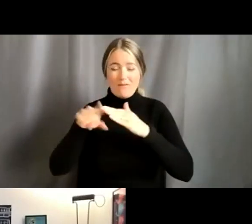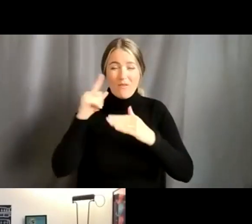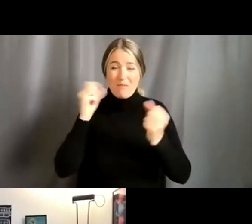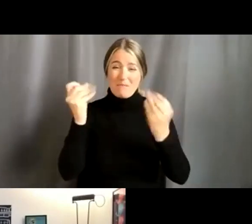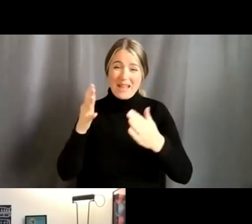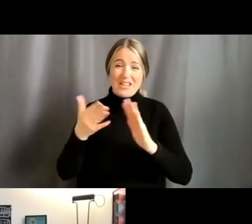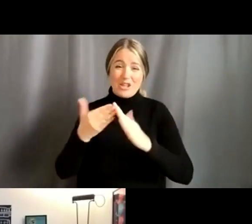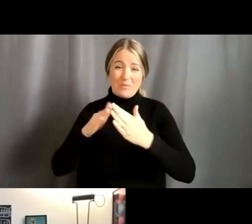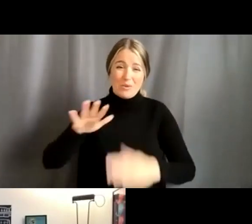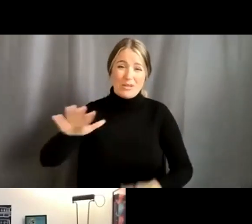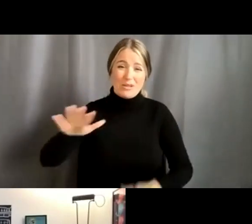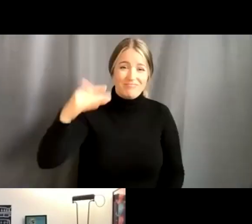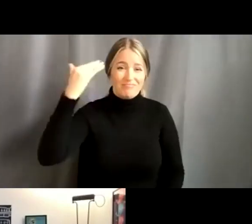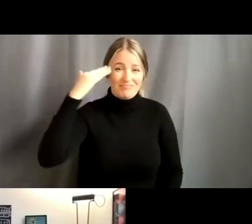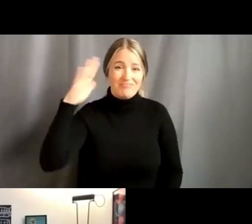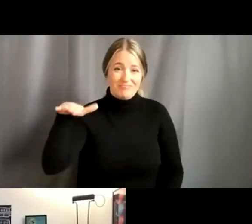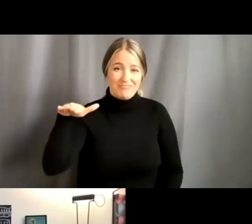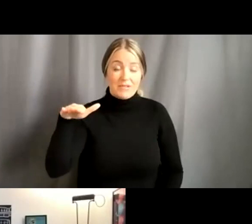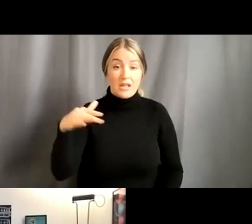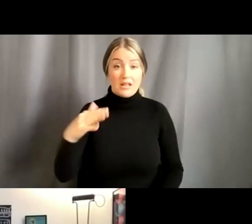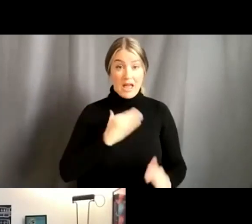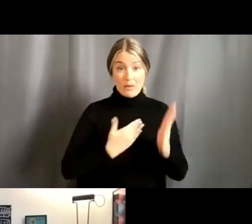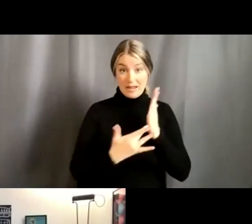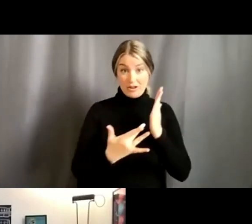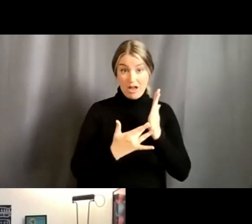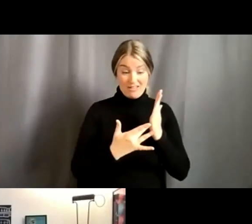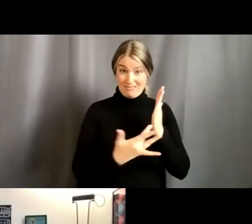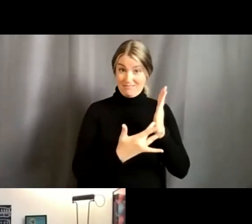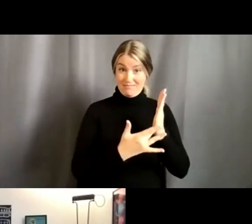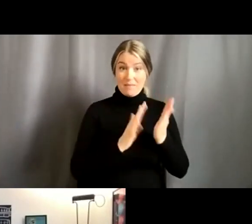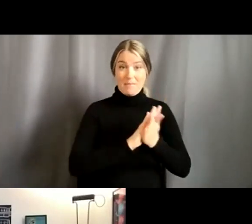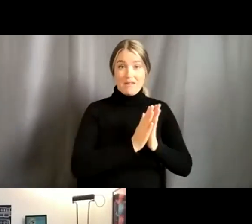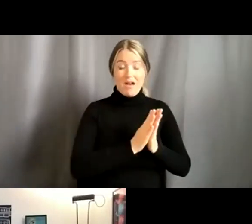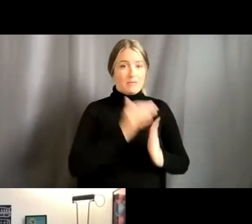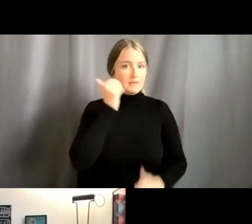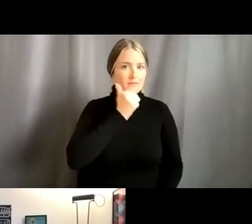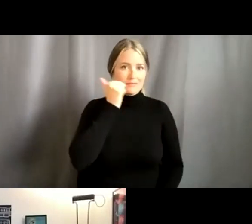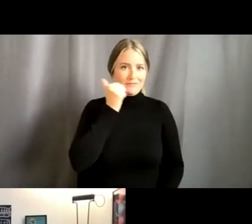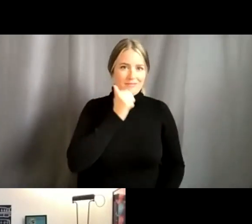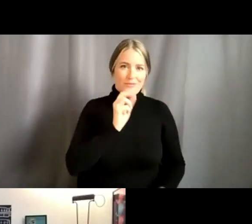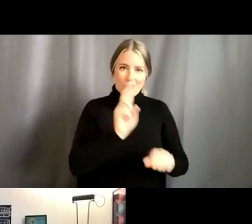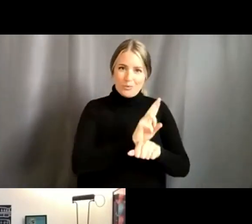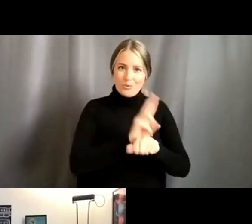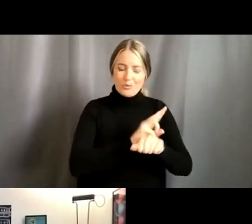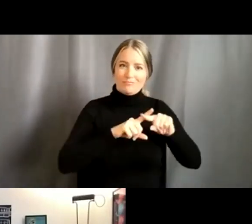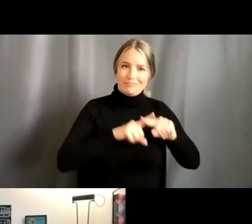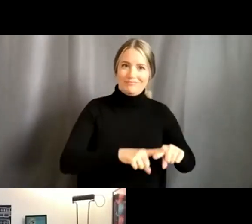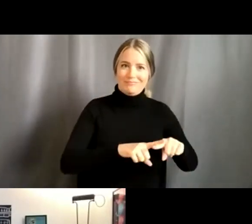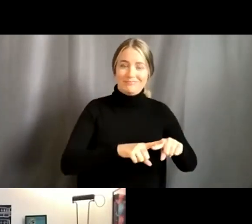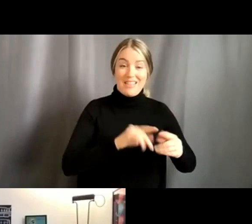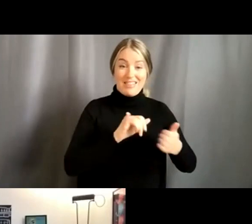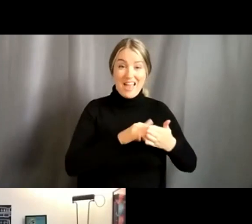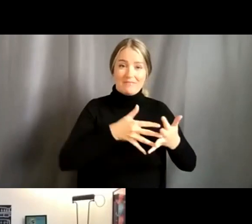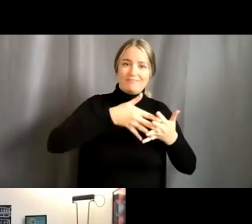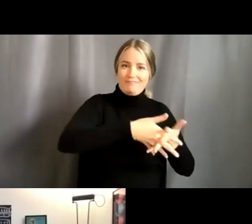communities. This technology, which for many of us has now become central to our daily lives, leaves a significant footprint